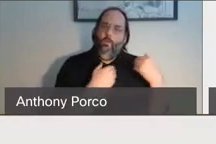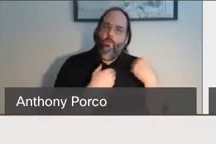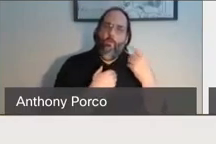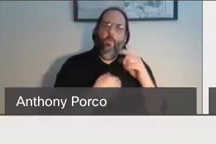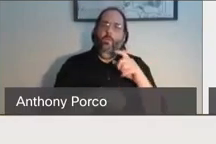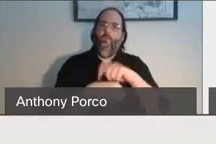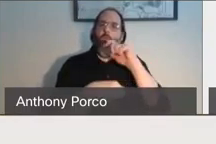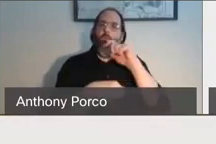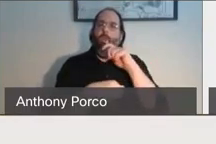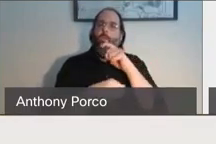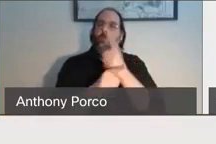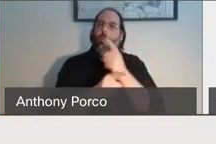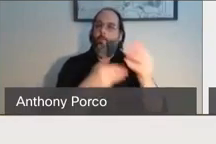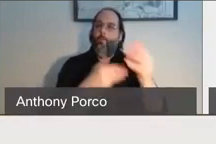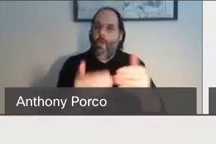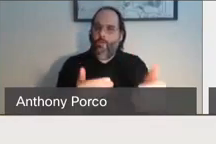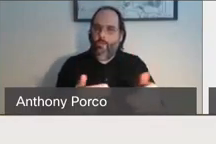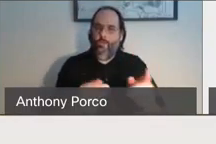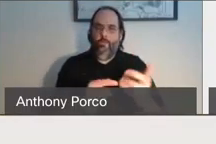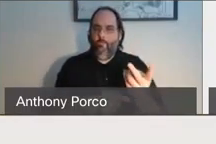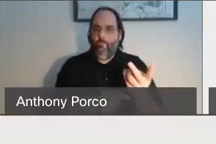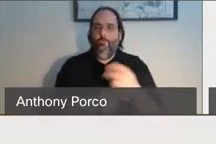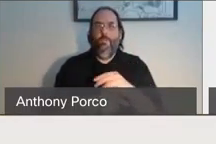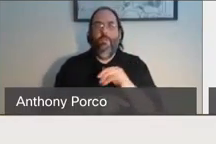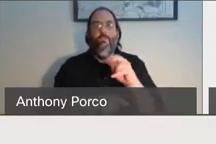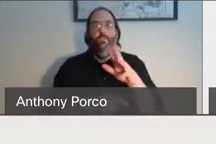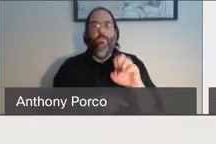timely and accurate processes of these invoices. Now, out of